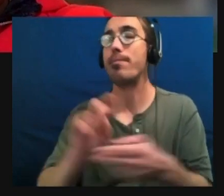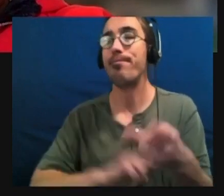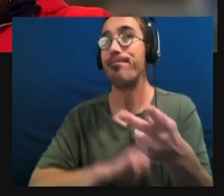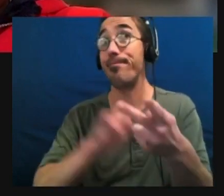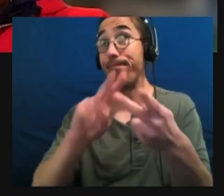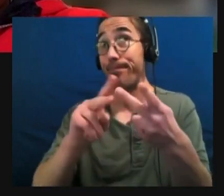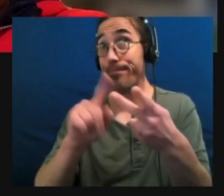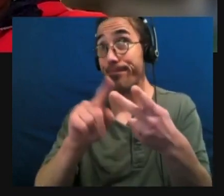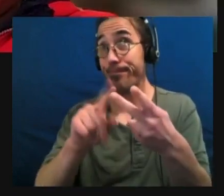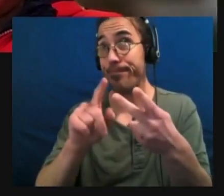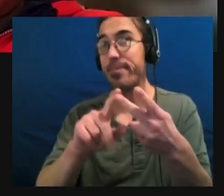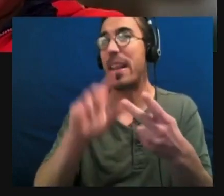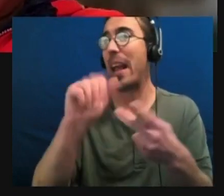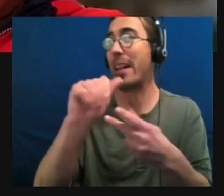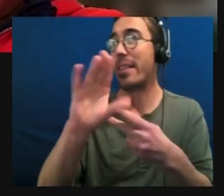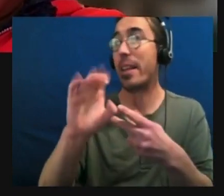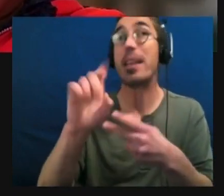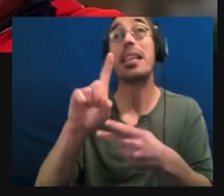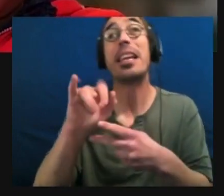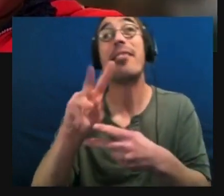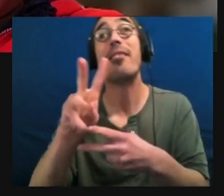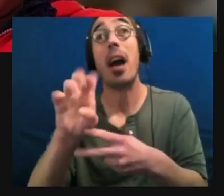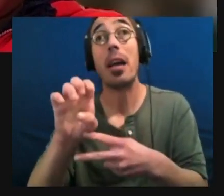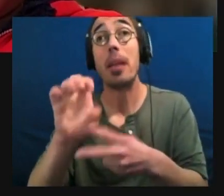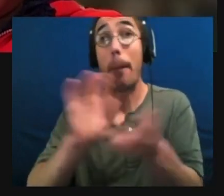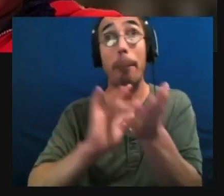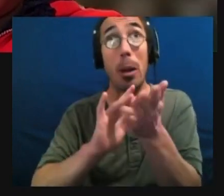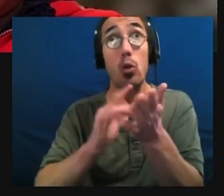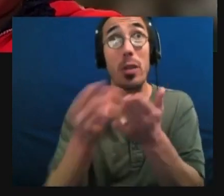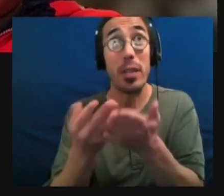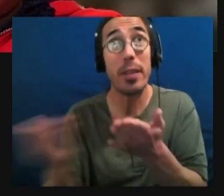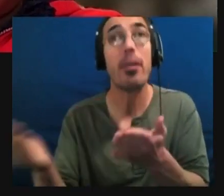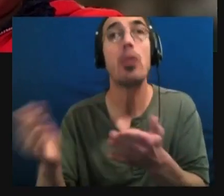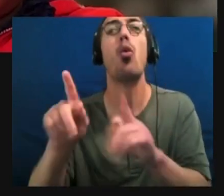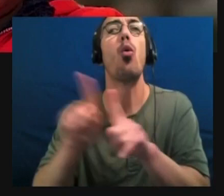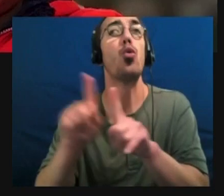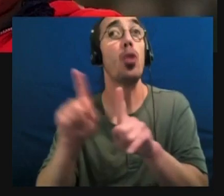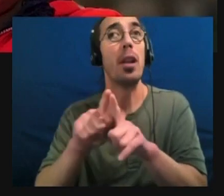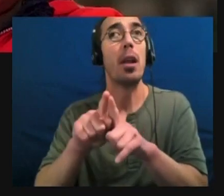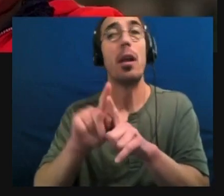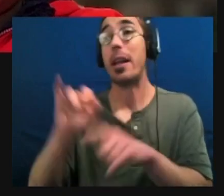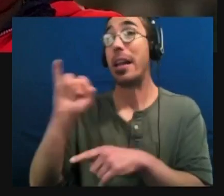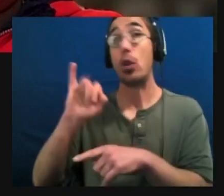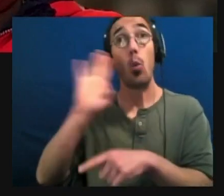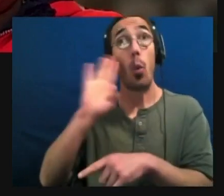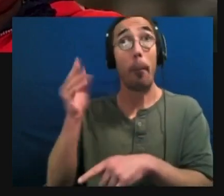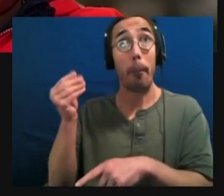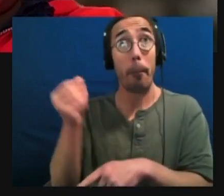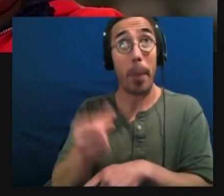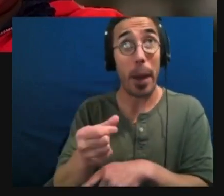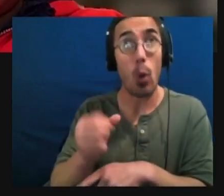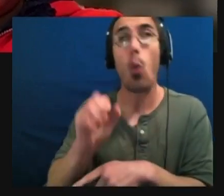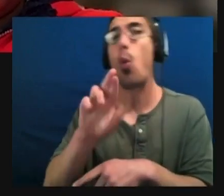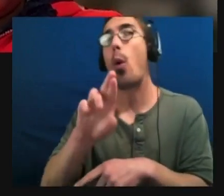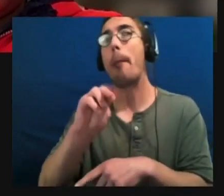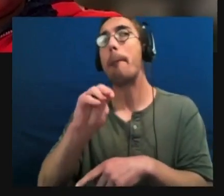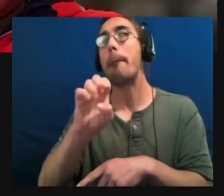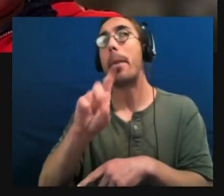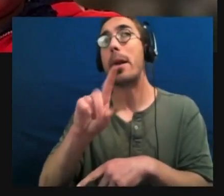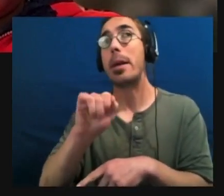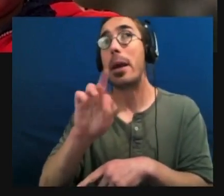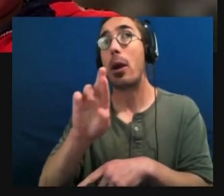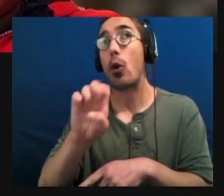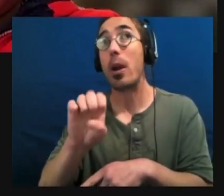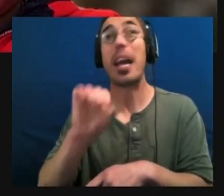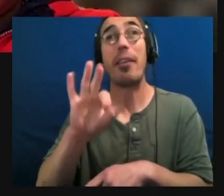are AAC devices considered medical devices and are they covered by insurance or Medicare? If not, do any of